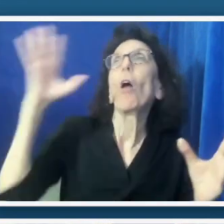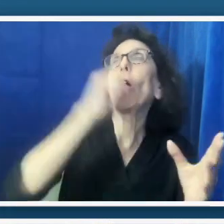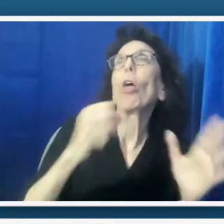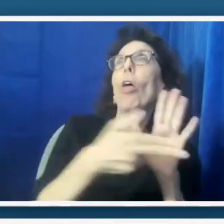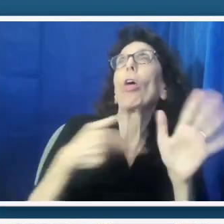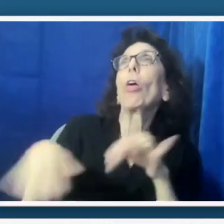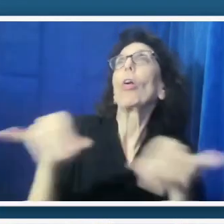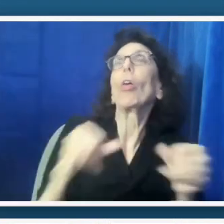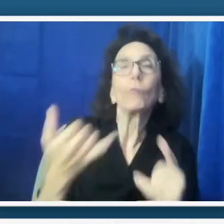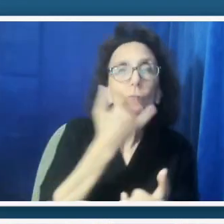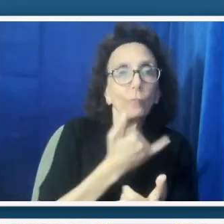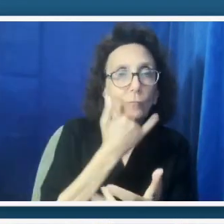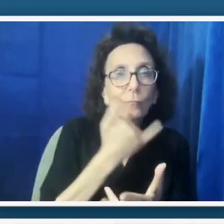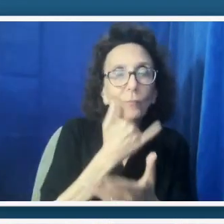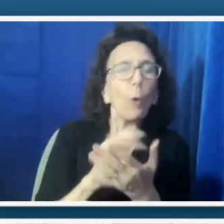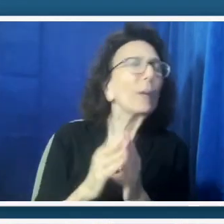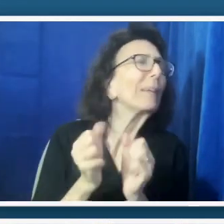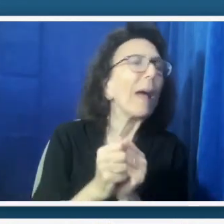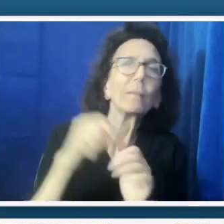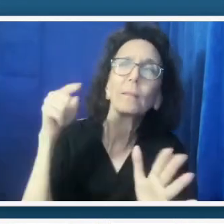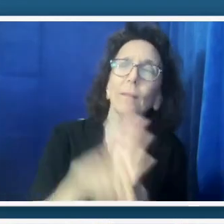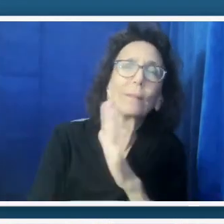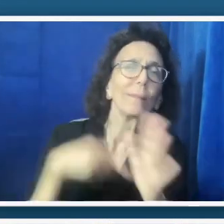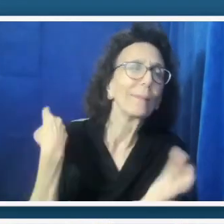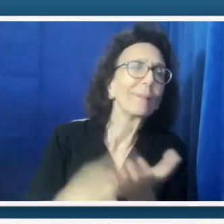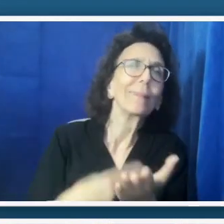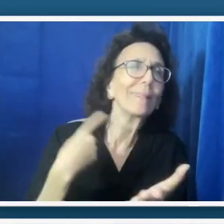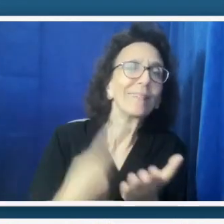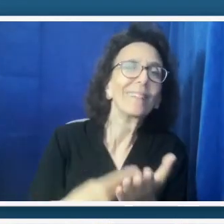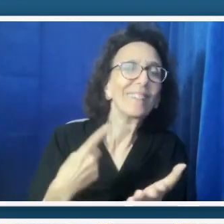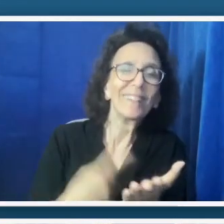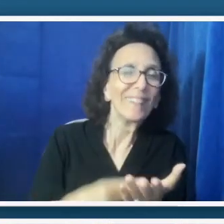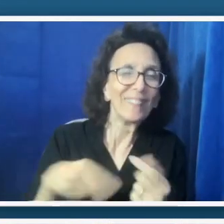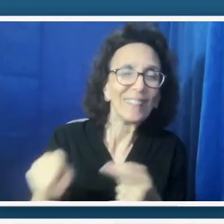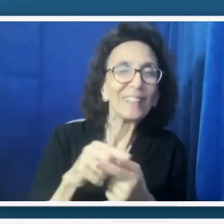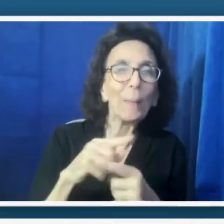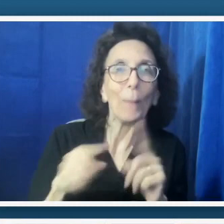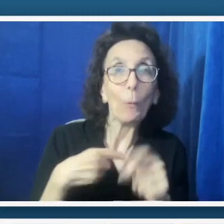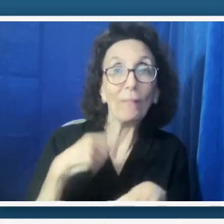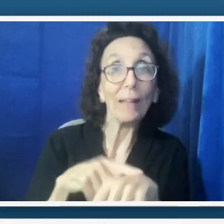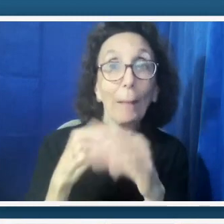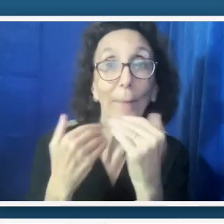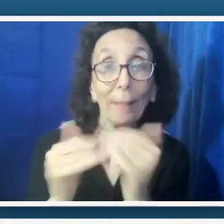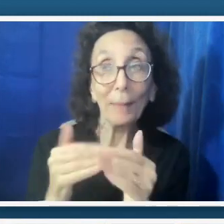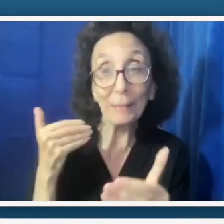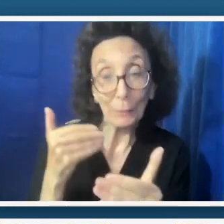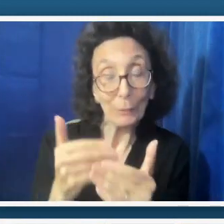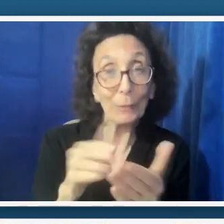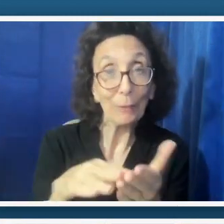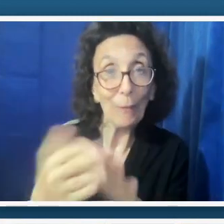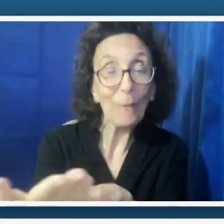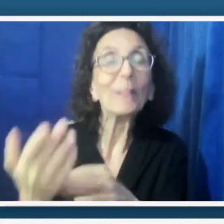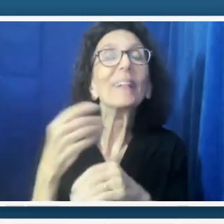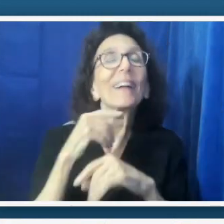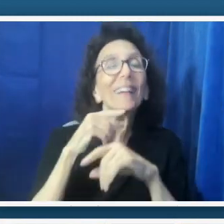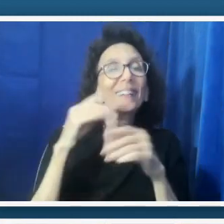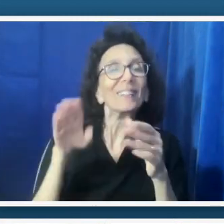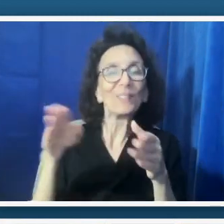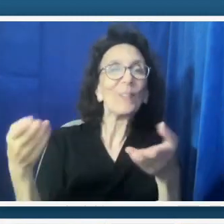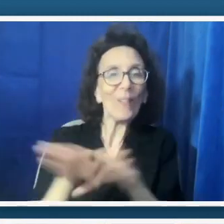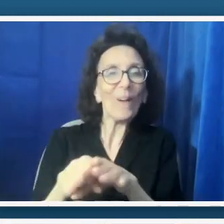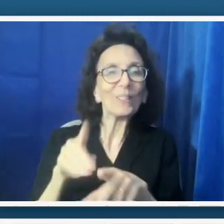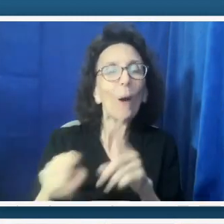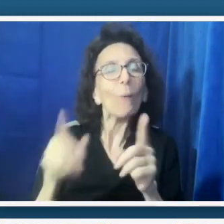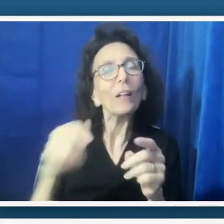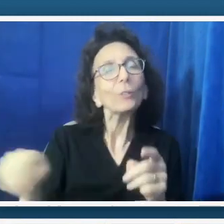explore more deeply here from this massive body of public art. But since our time is winding down, I'd like you to just take a moment to just personally